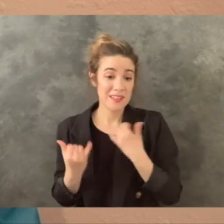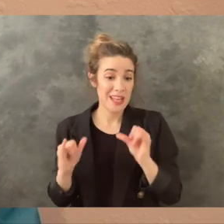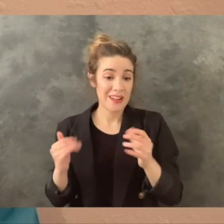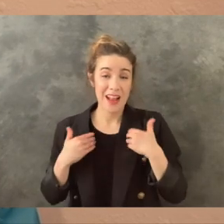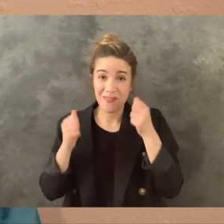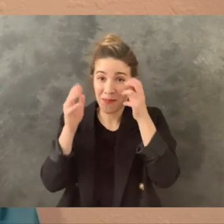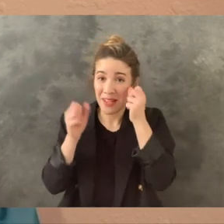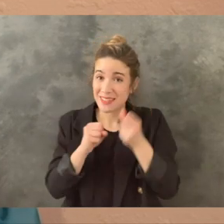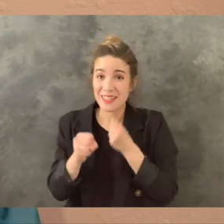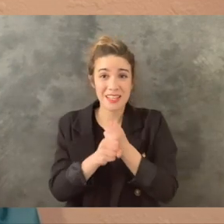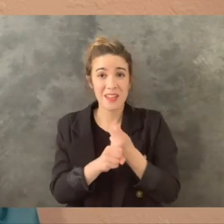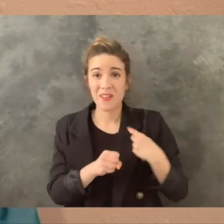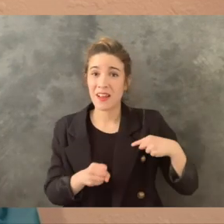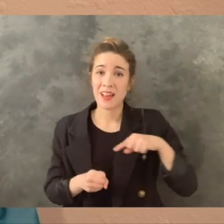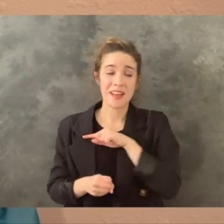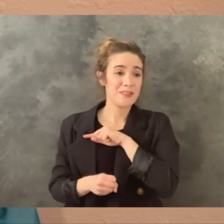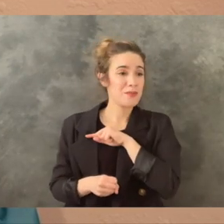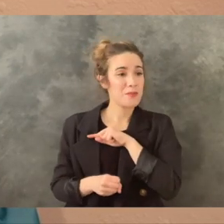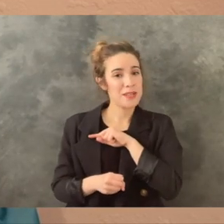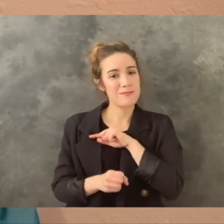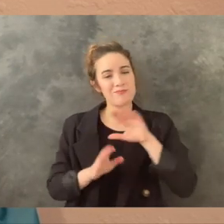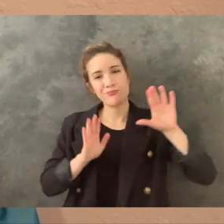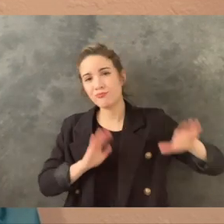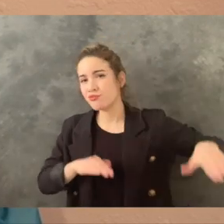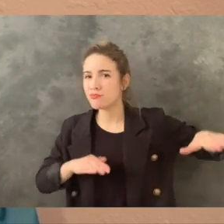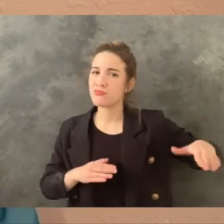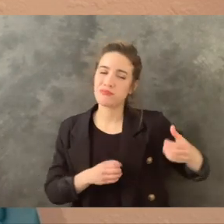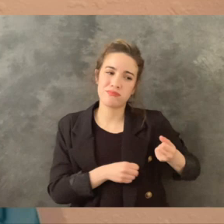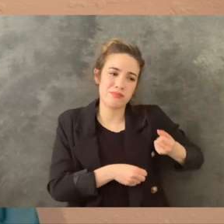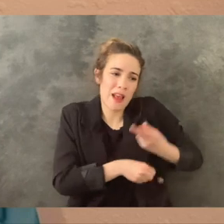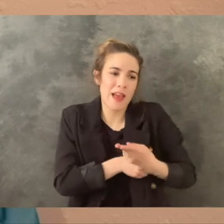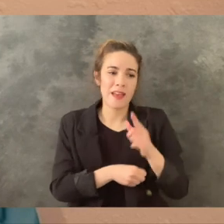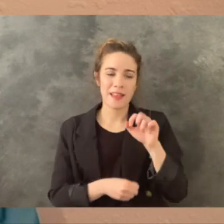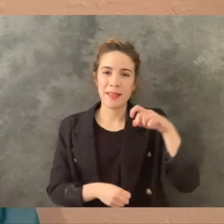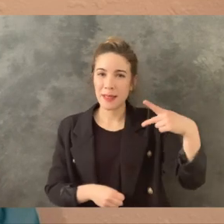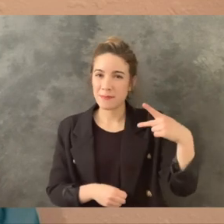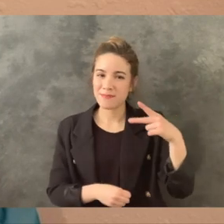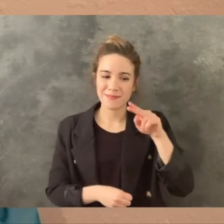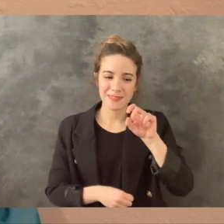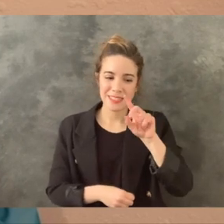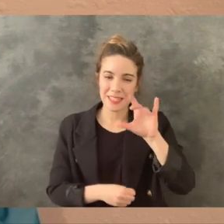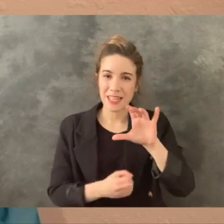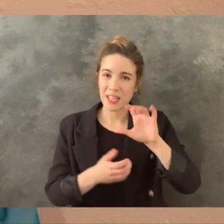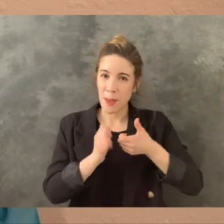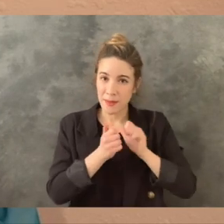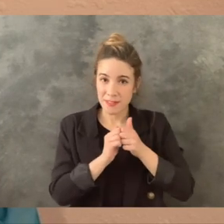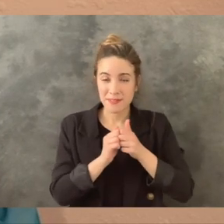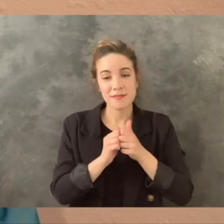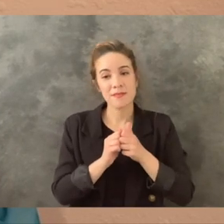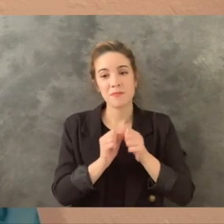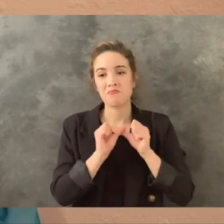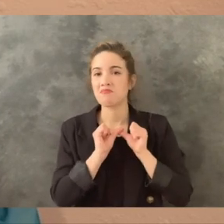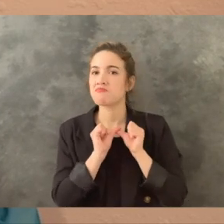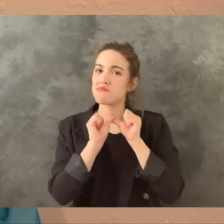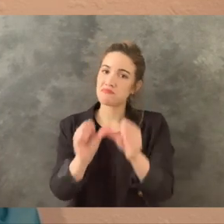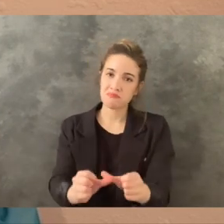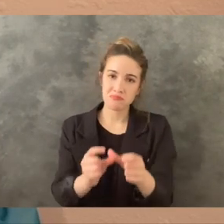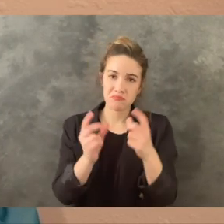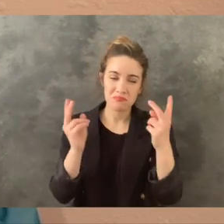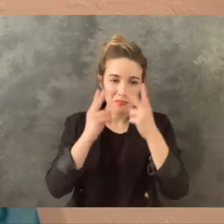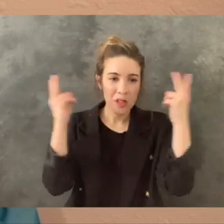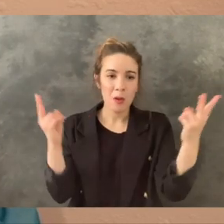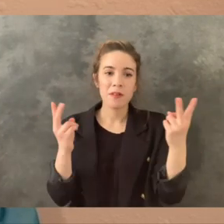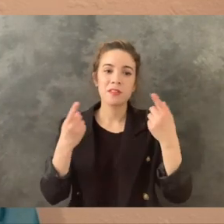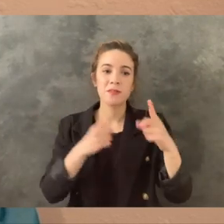still had an amazing year as we killed it at the lip sync competition, remained undefeated in Powder Puff, and made it to our first prom ever. We were